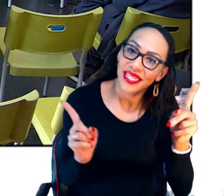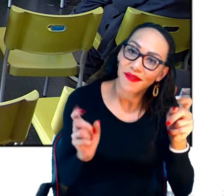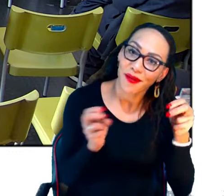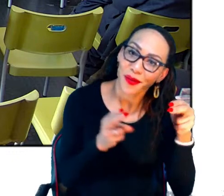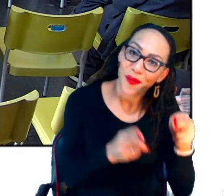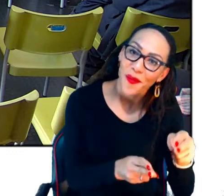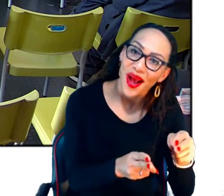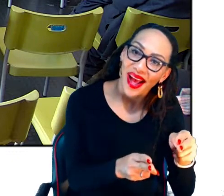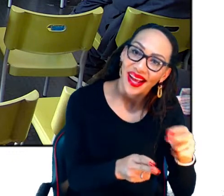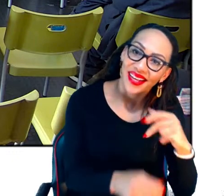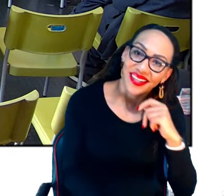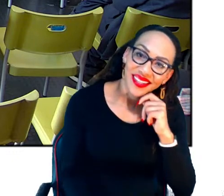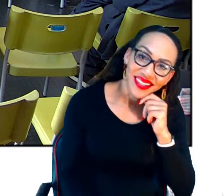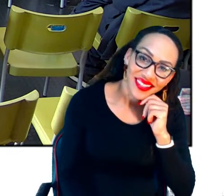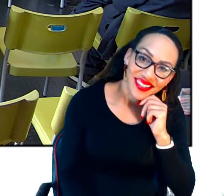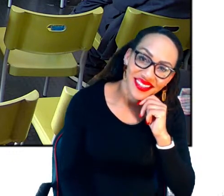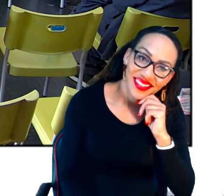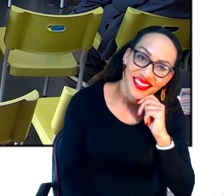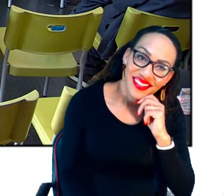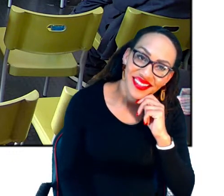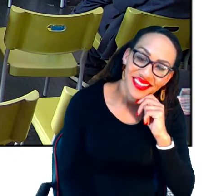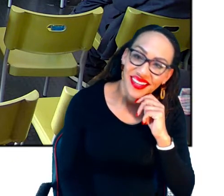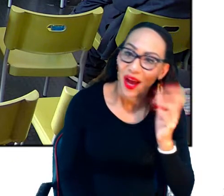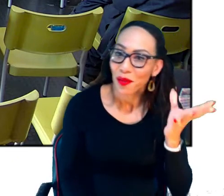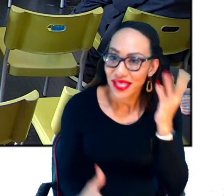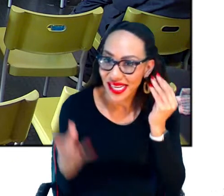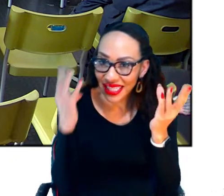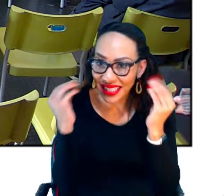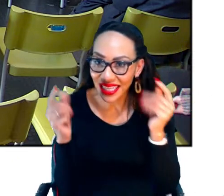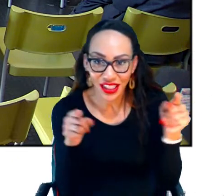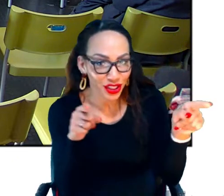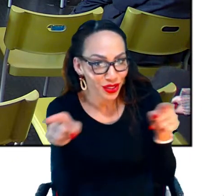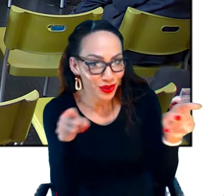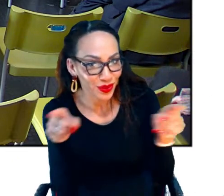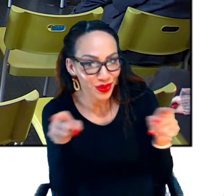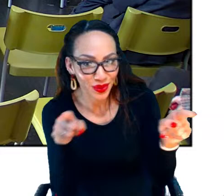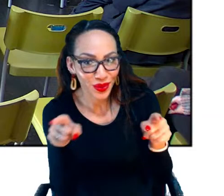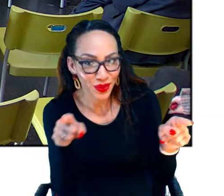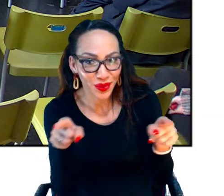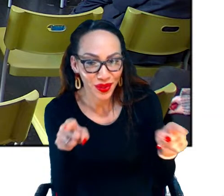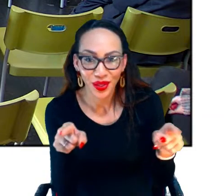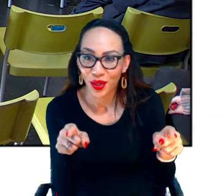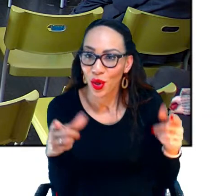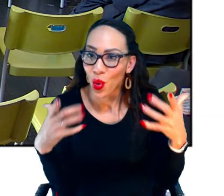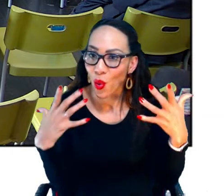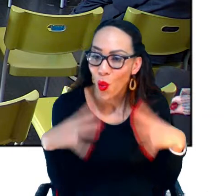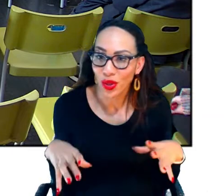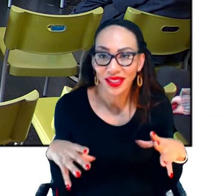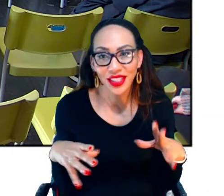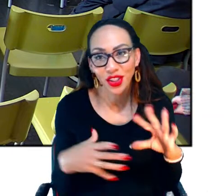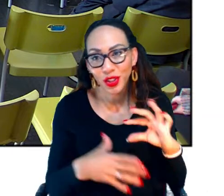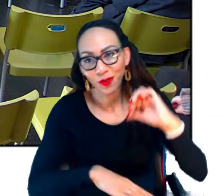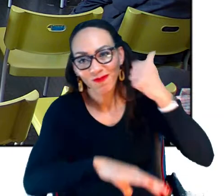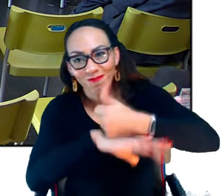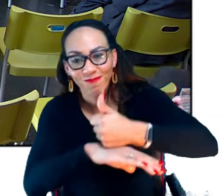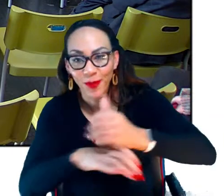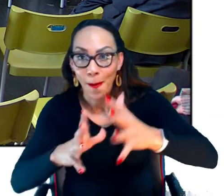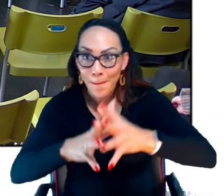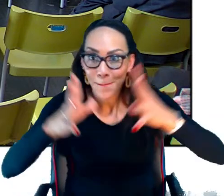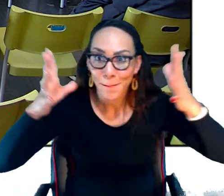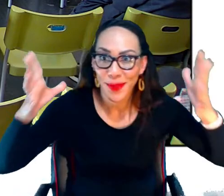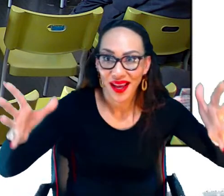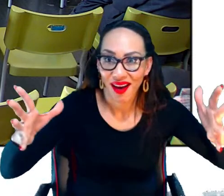what you guys were talking about with you wanting to put this on a larger scale and use projections,